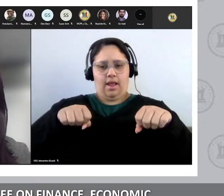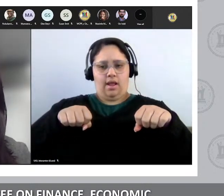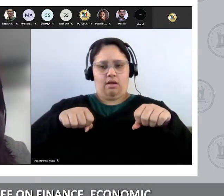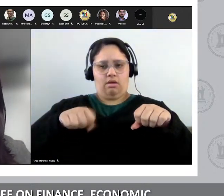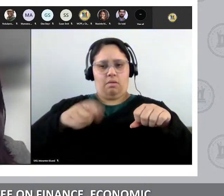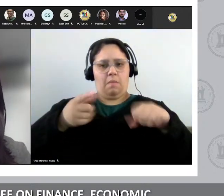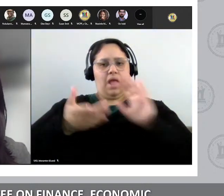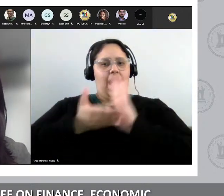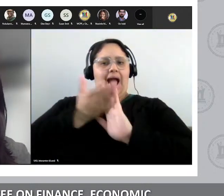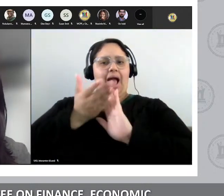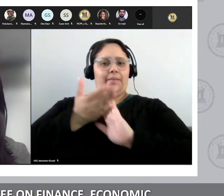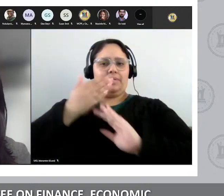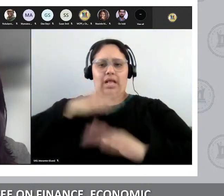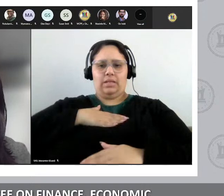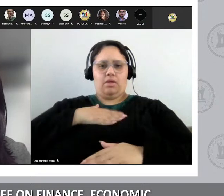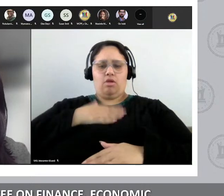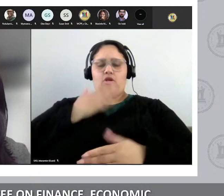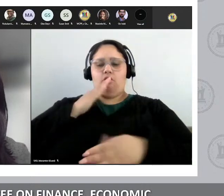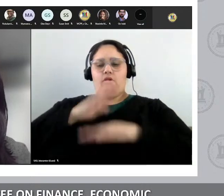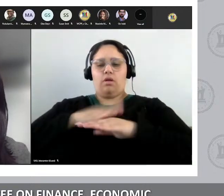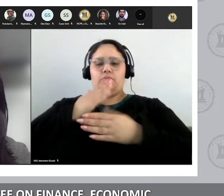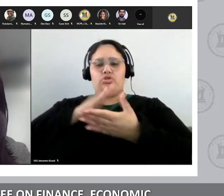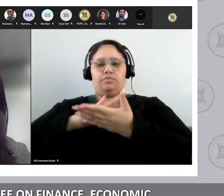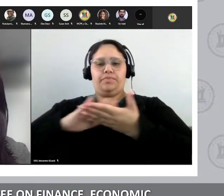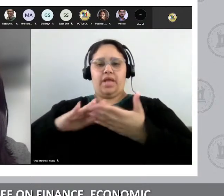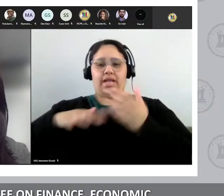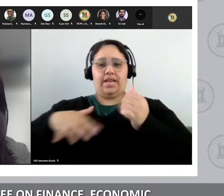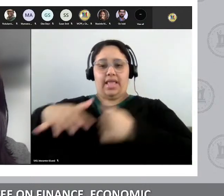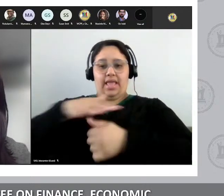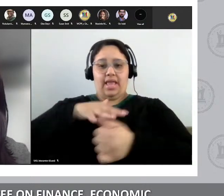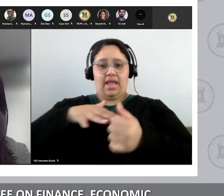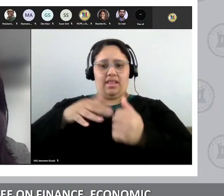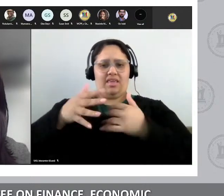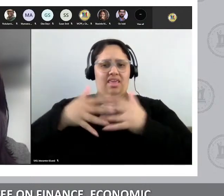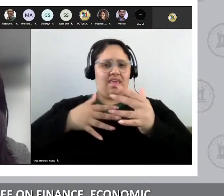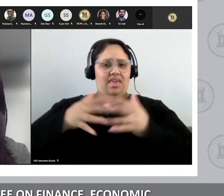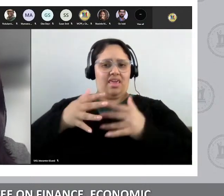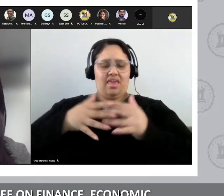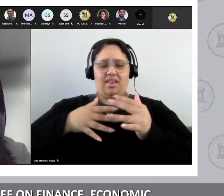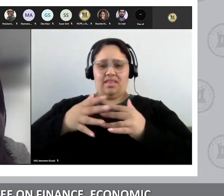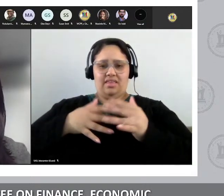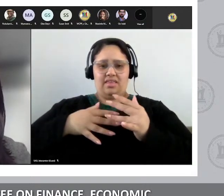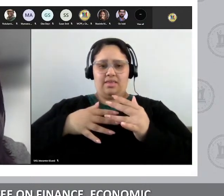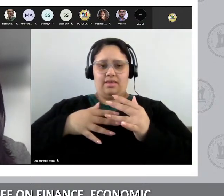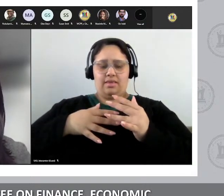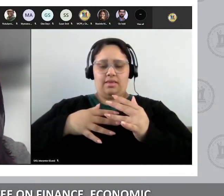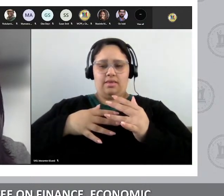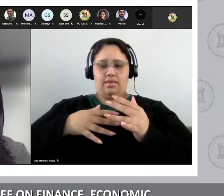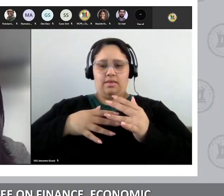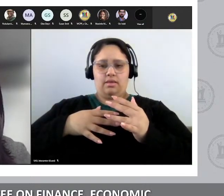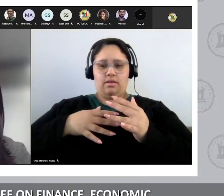bring me up to date with the Mitchell's plan area? Has there been any